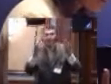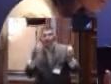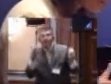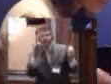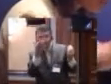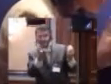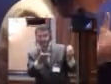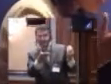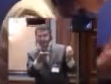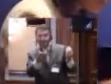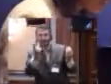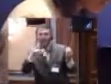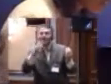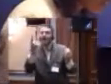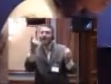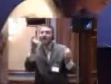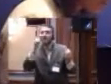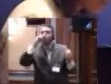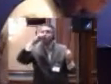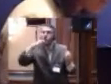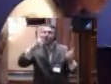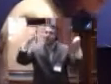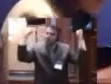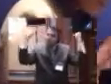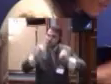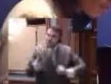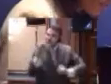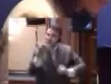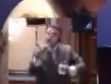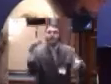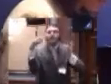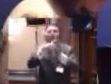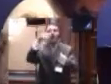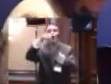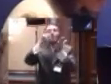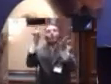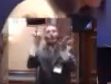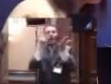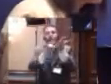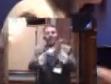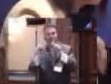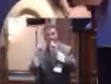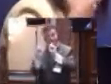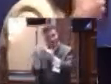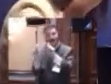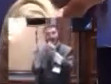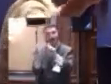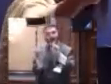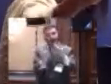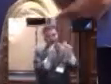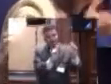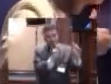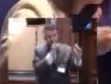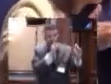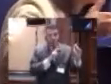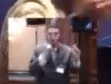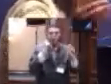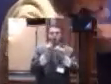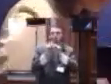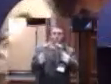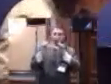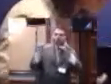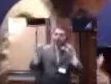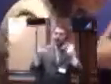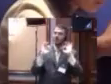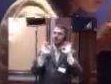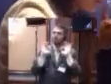the situation in a sustainable way. A fourth set of choices arises, and I presume this will be discussed in